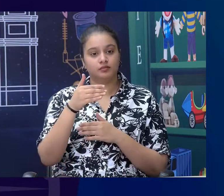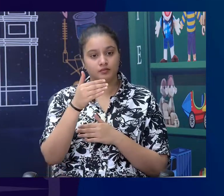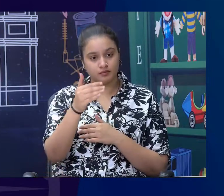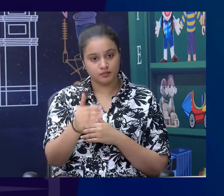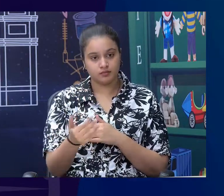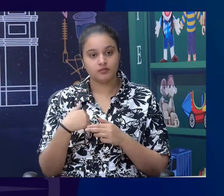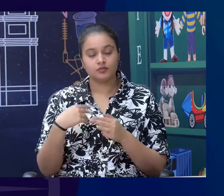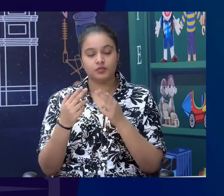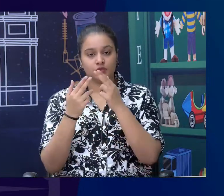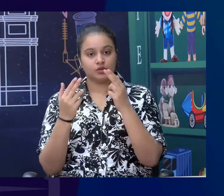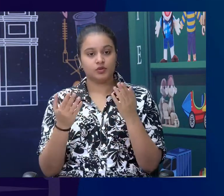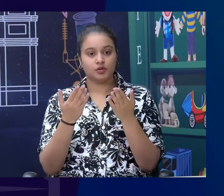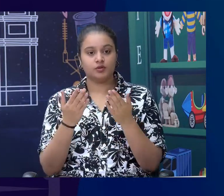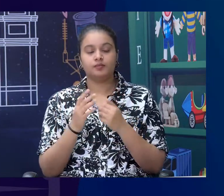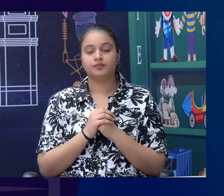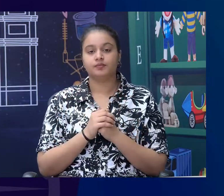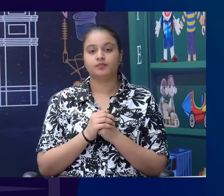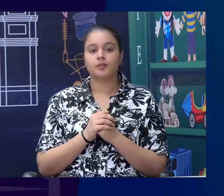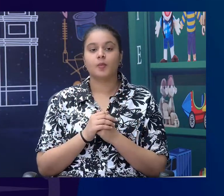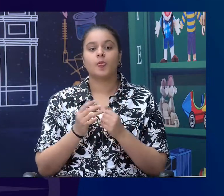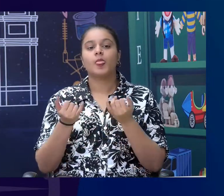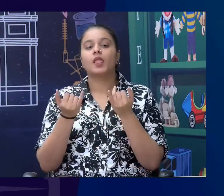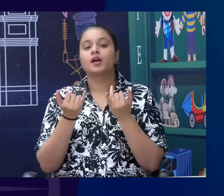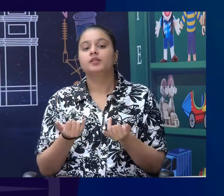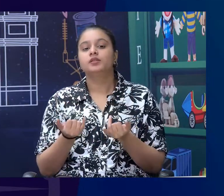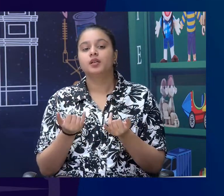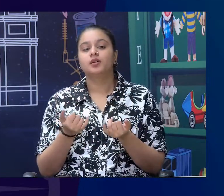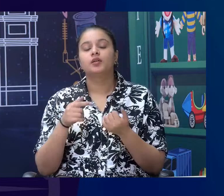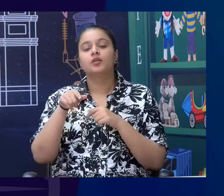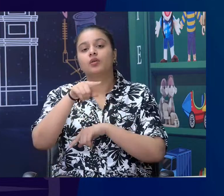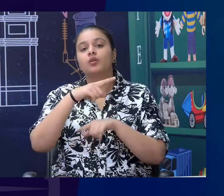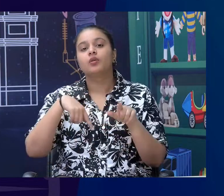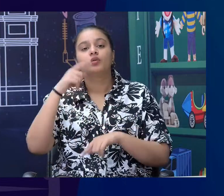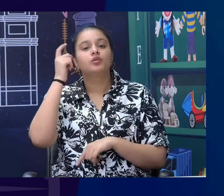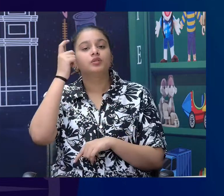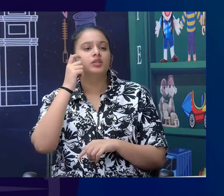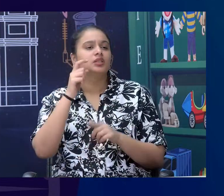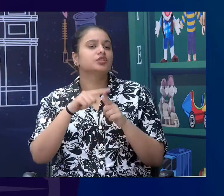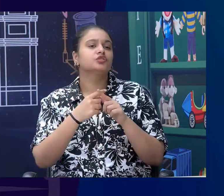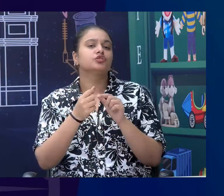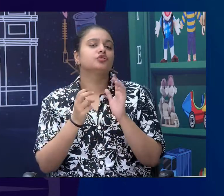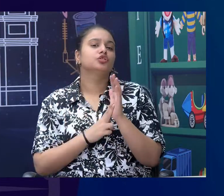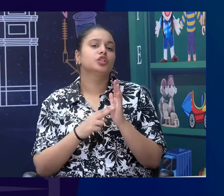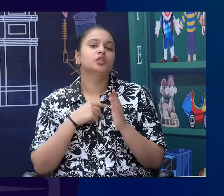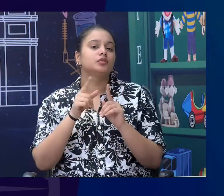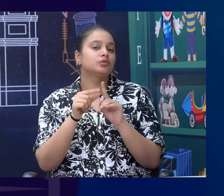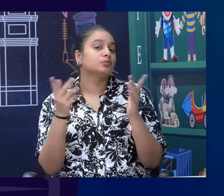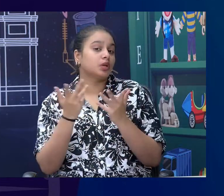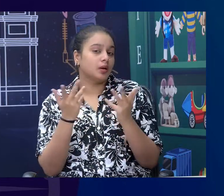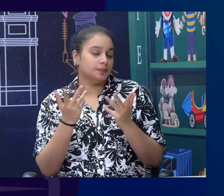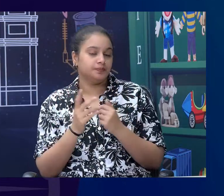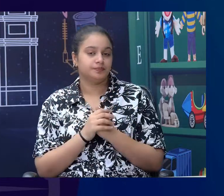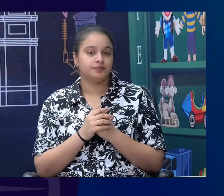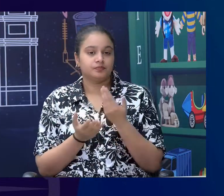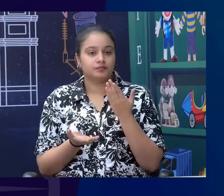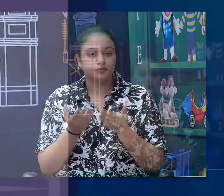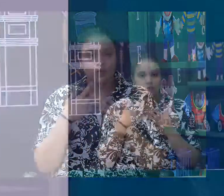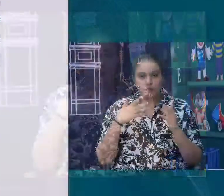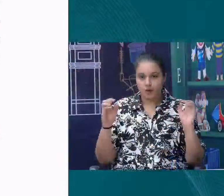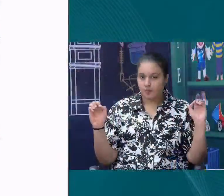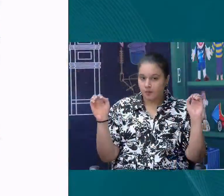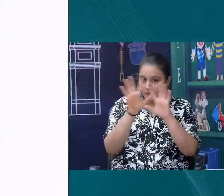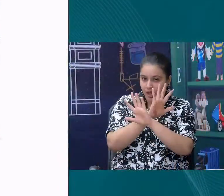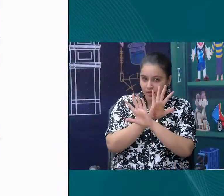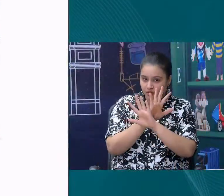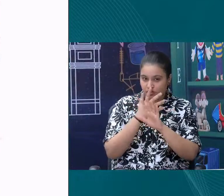on to the story, children. Now, what do you think the jinn will do? Maybe he will, show some magic